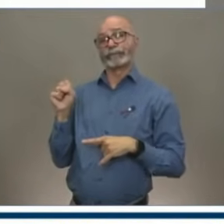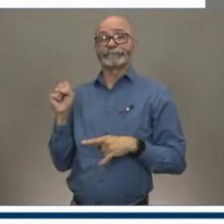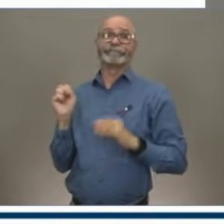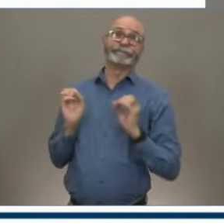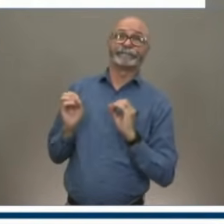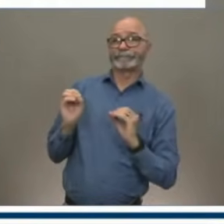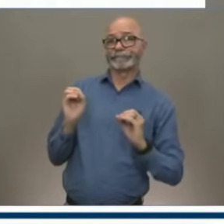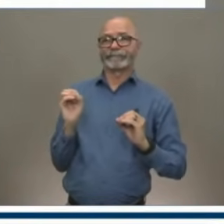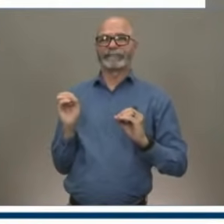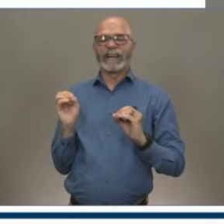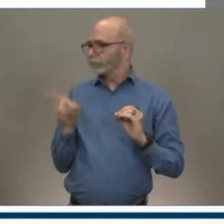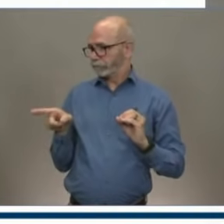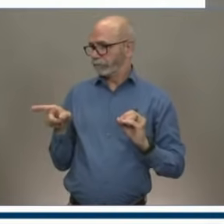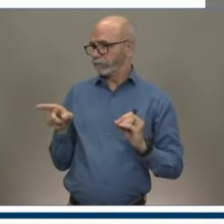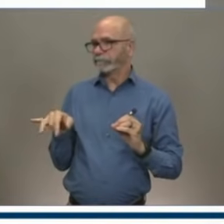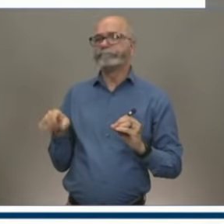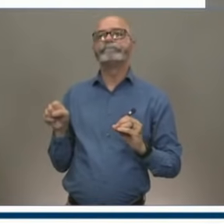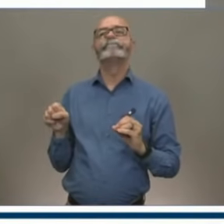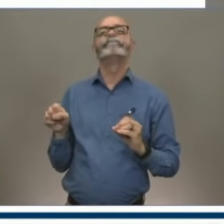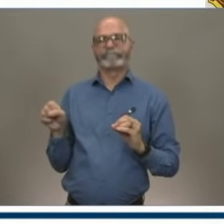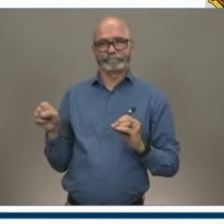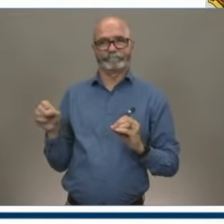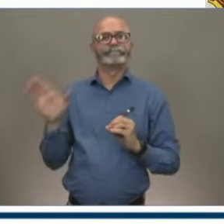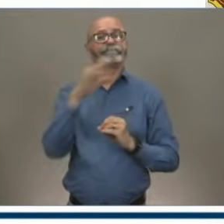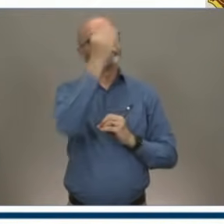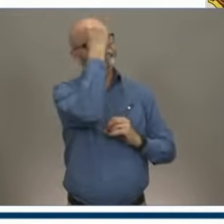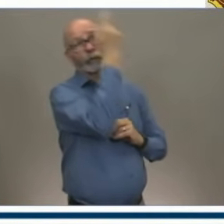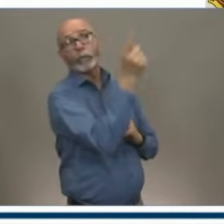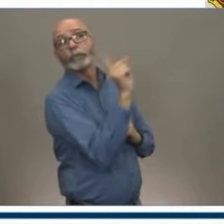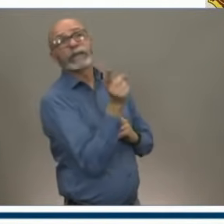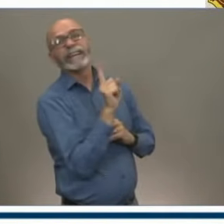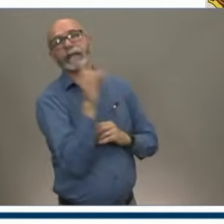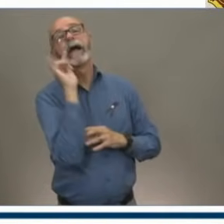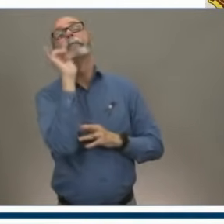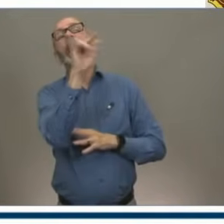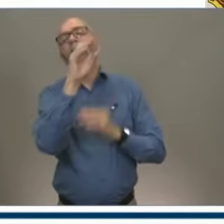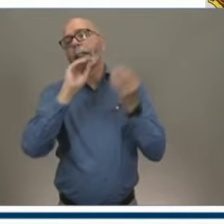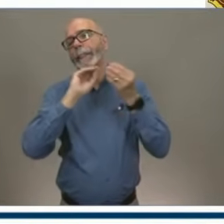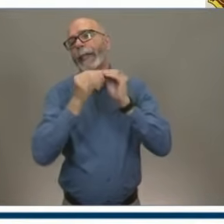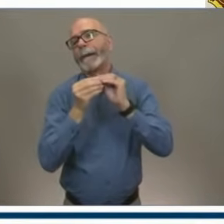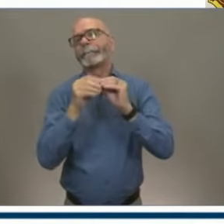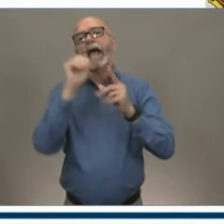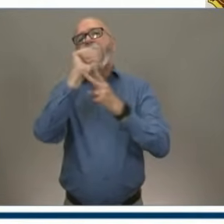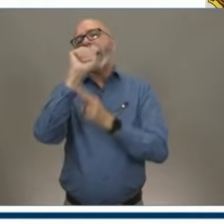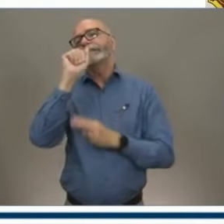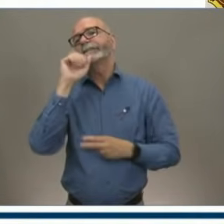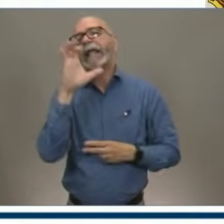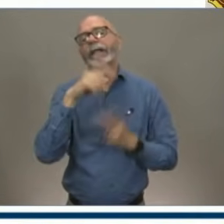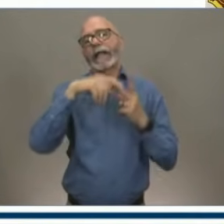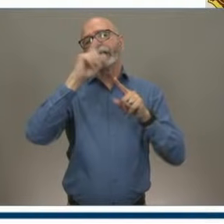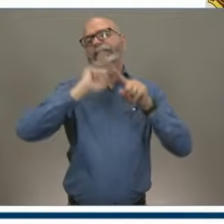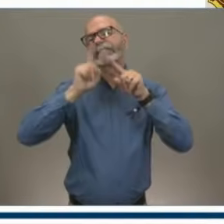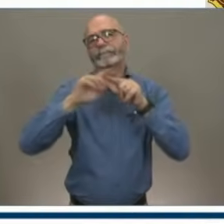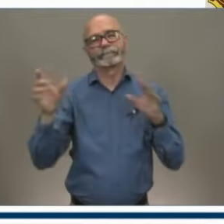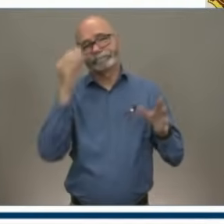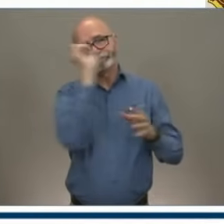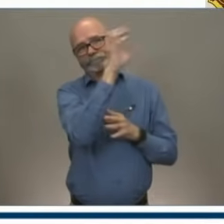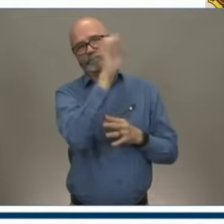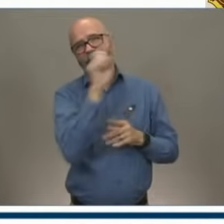on their flights. Next, we'll go to Ed Halverson from QCCR Radio in Liverpool. Go ahead, Ed.